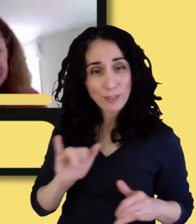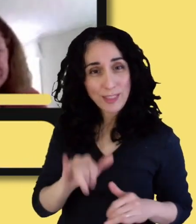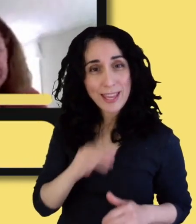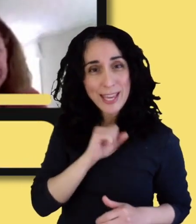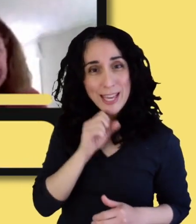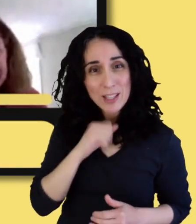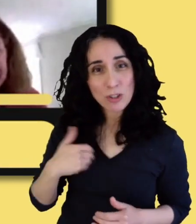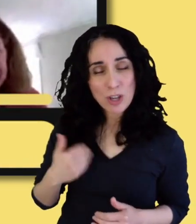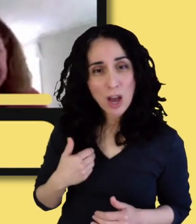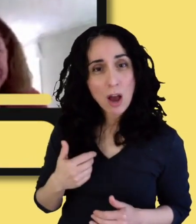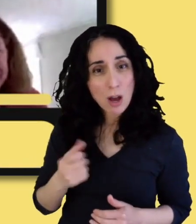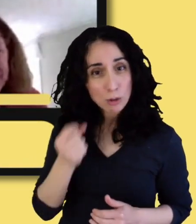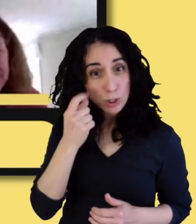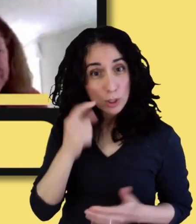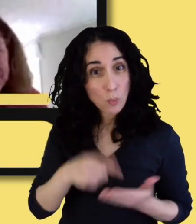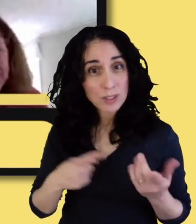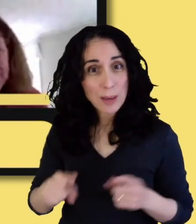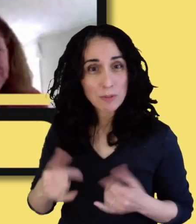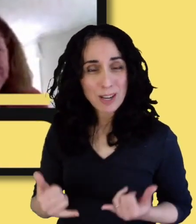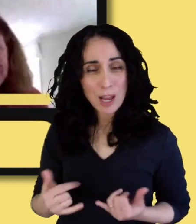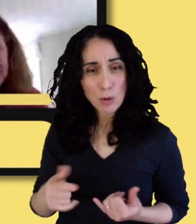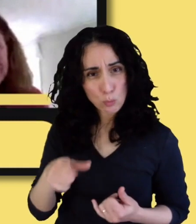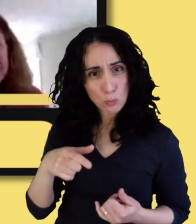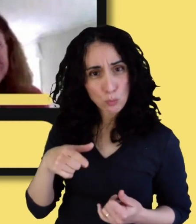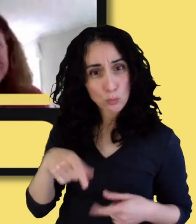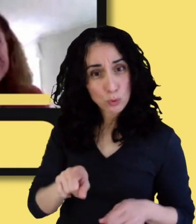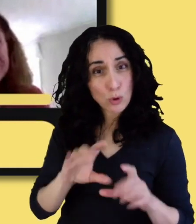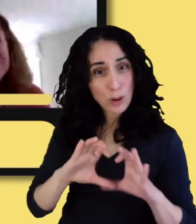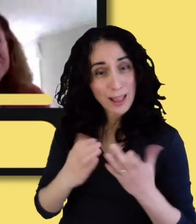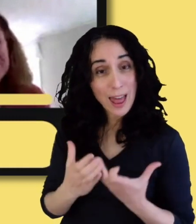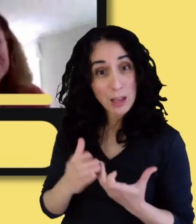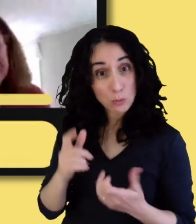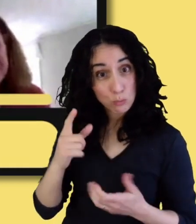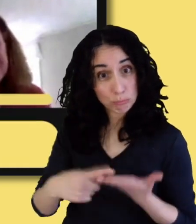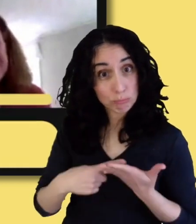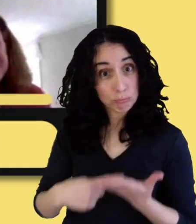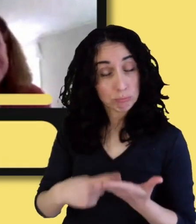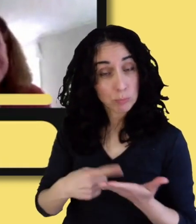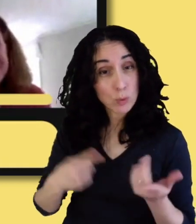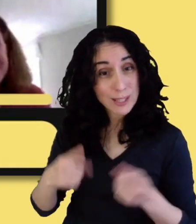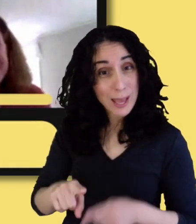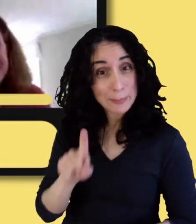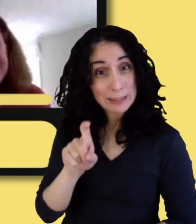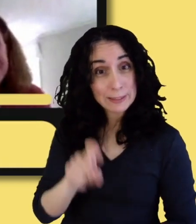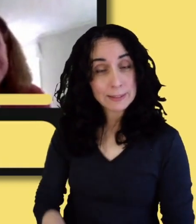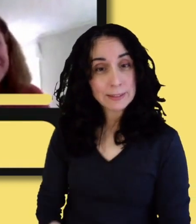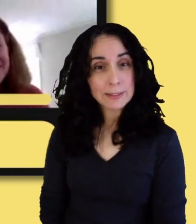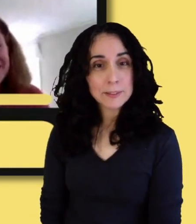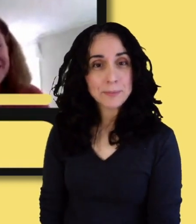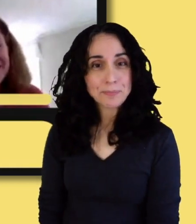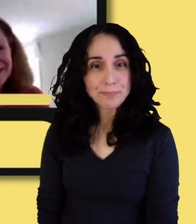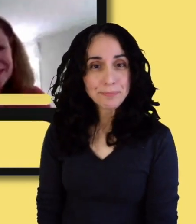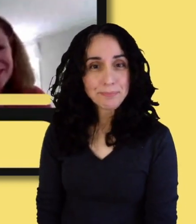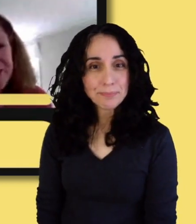what's happening right now? Do you guys have any conversations during your classroom sessions about what's